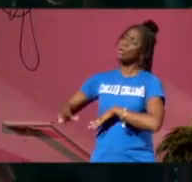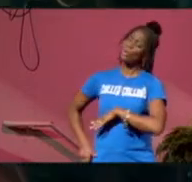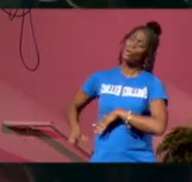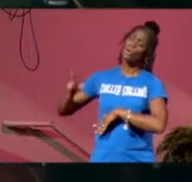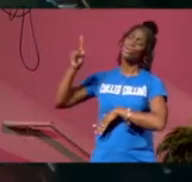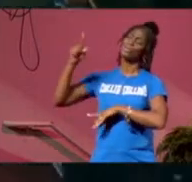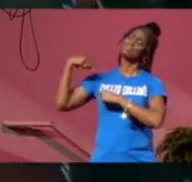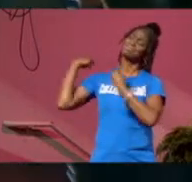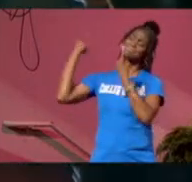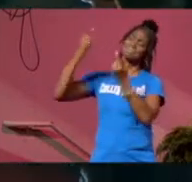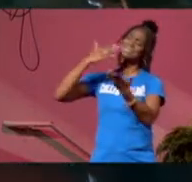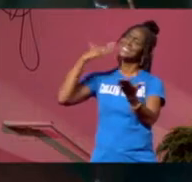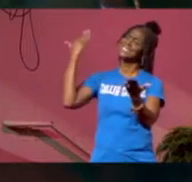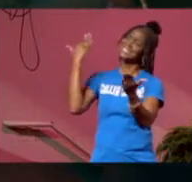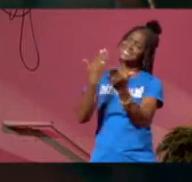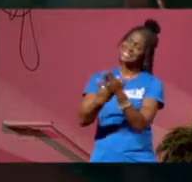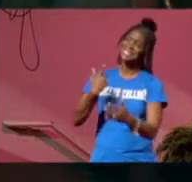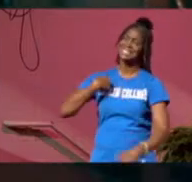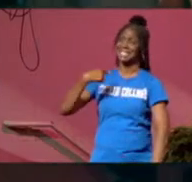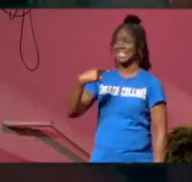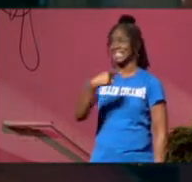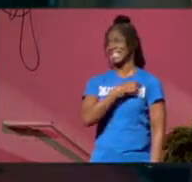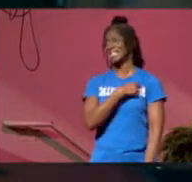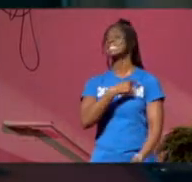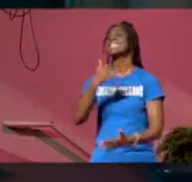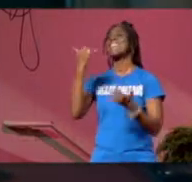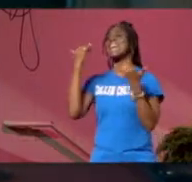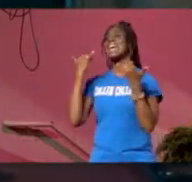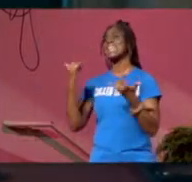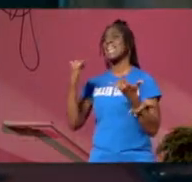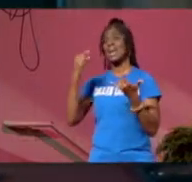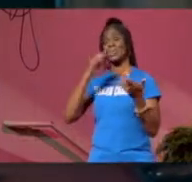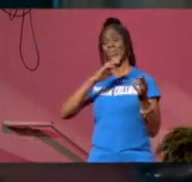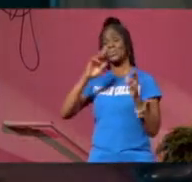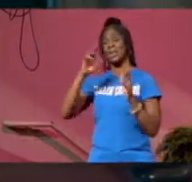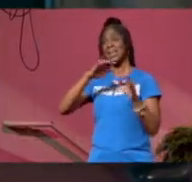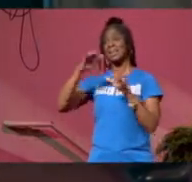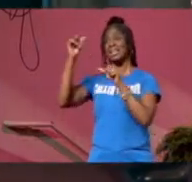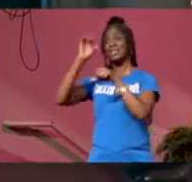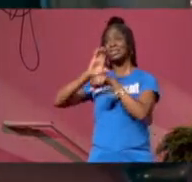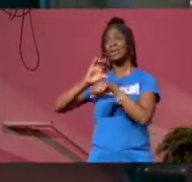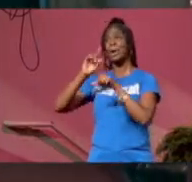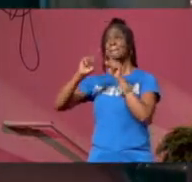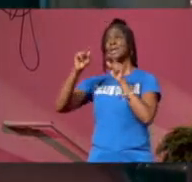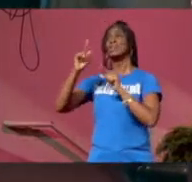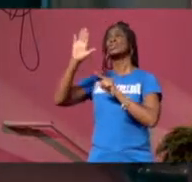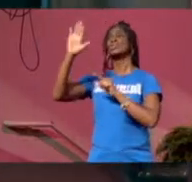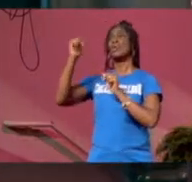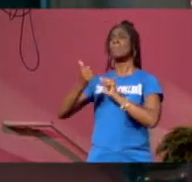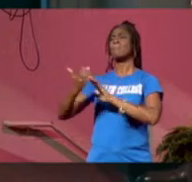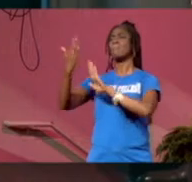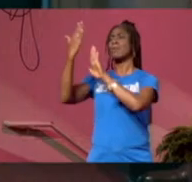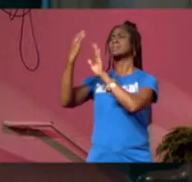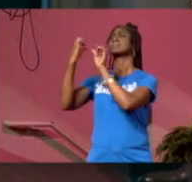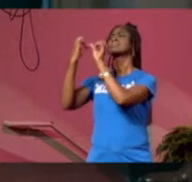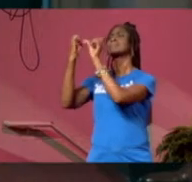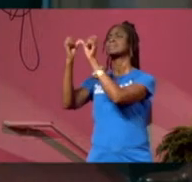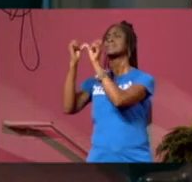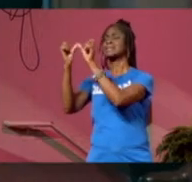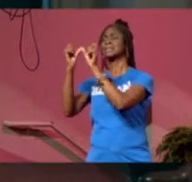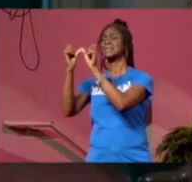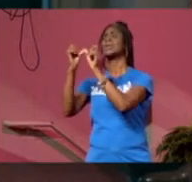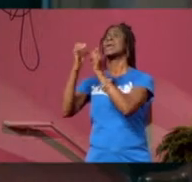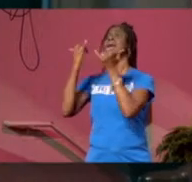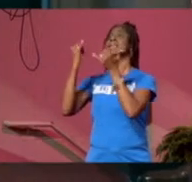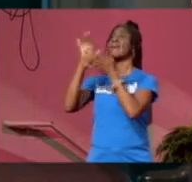to us. Lord, we ask as we depart from this place but never from your presence that the Holy Spirit would go before us, that it would make